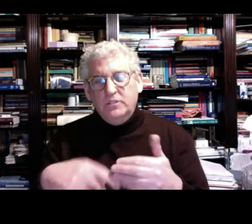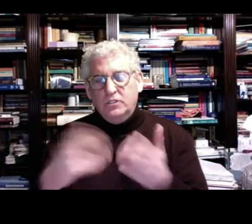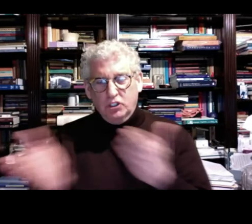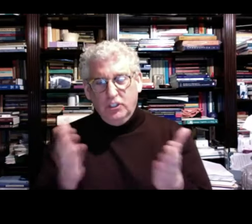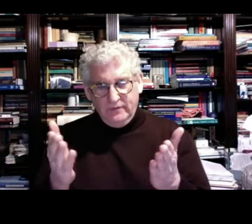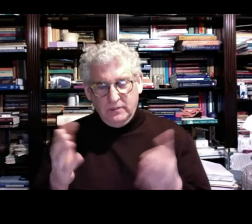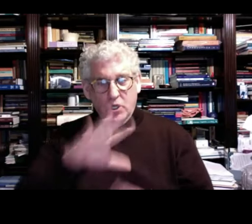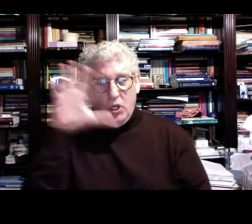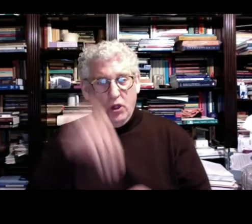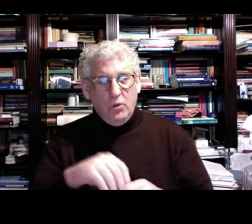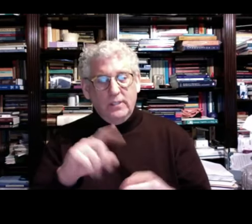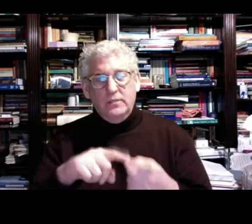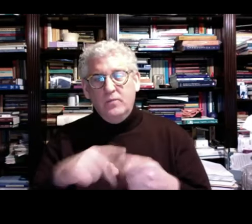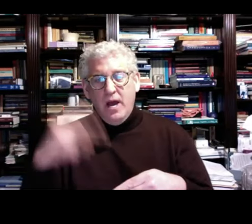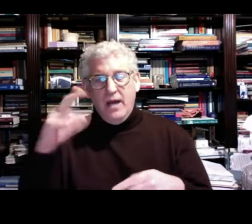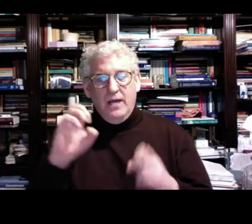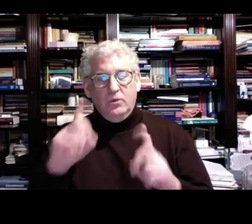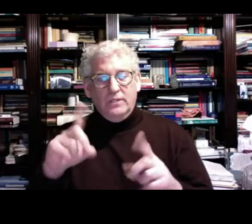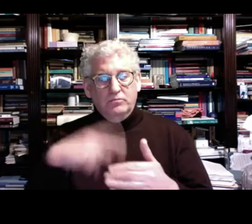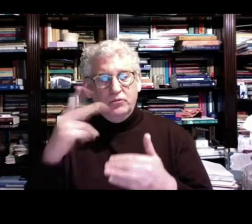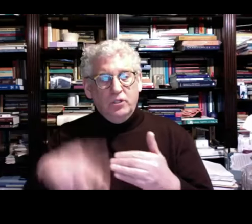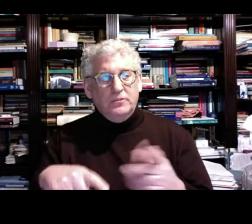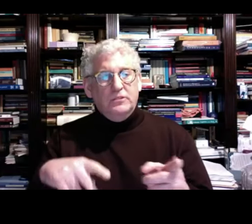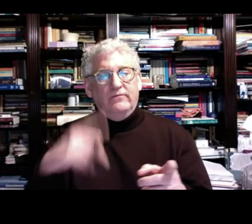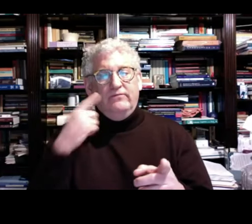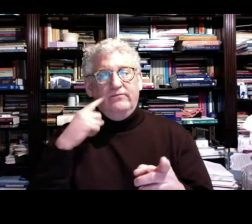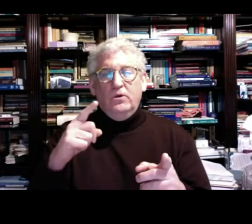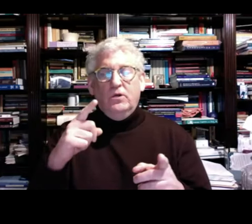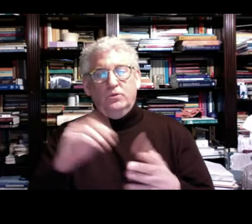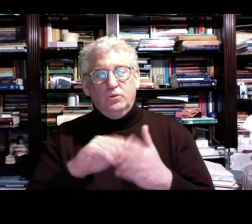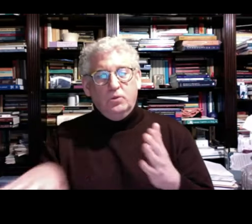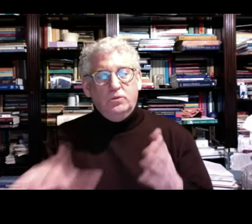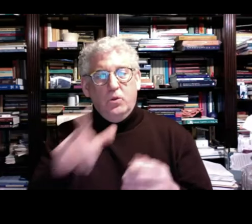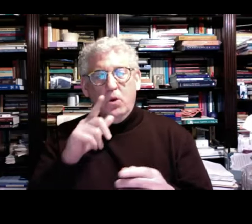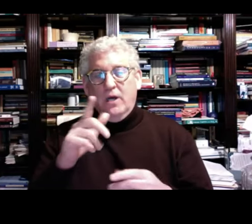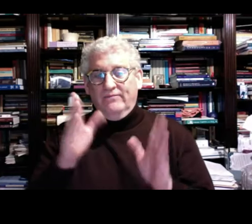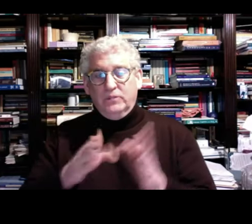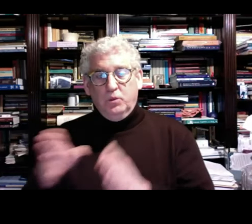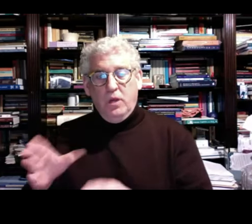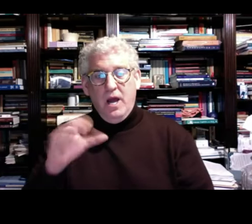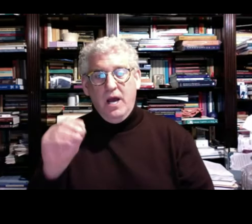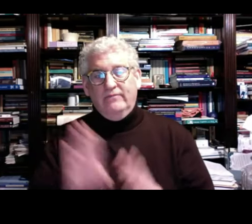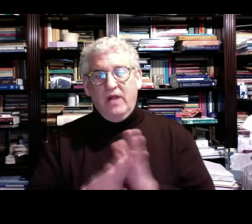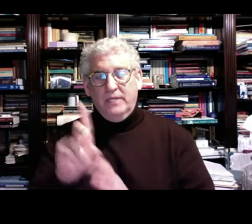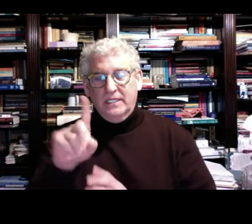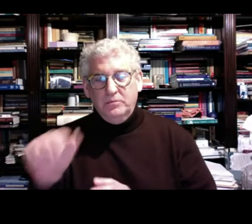the patients and the staff are gone. And that includes education programs, that includes